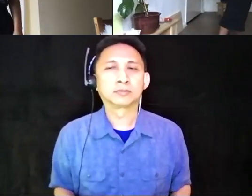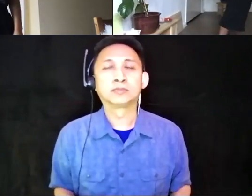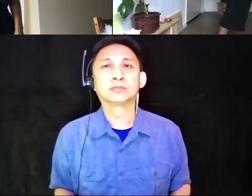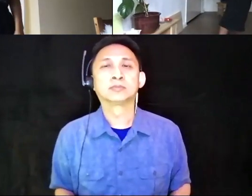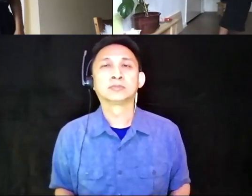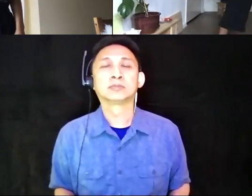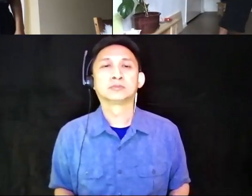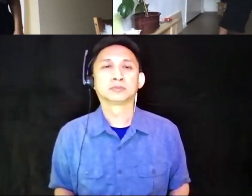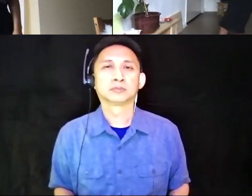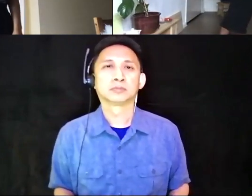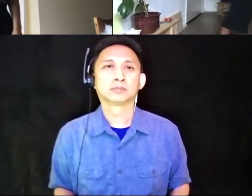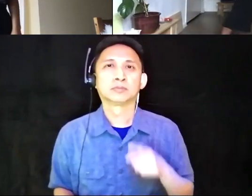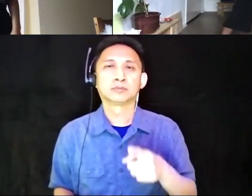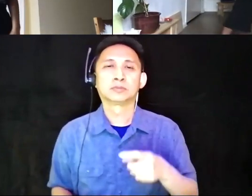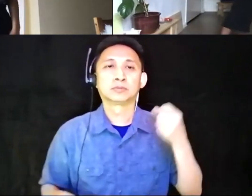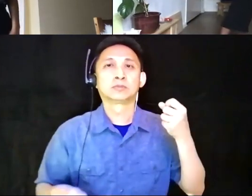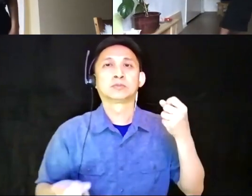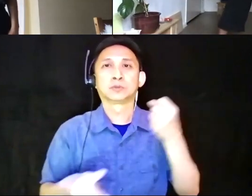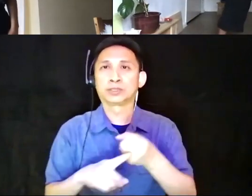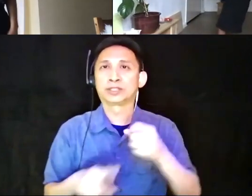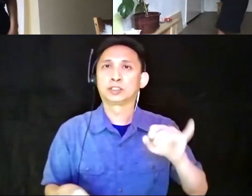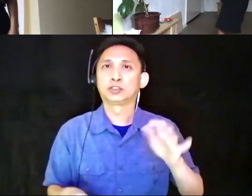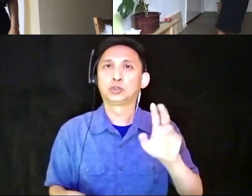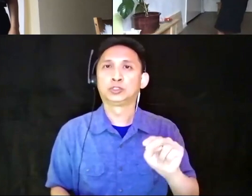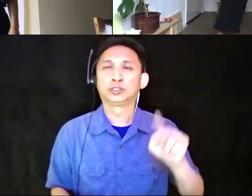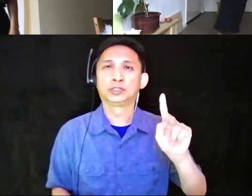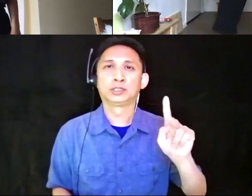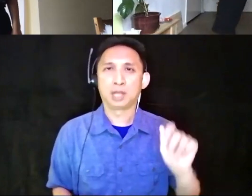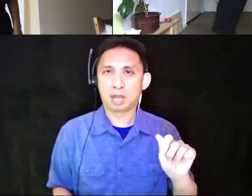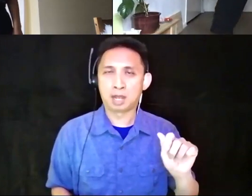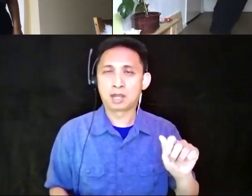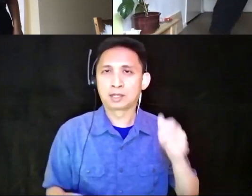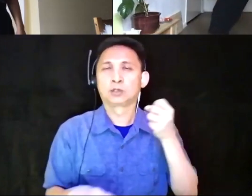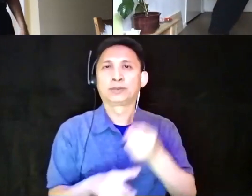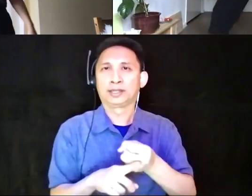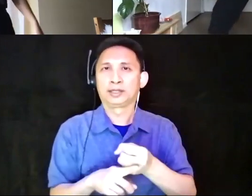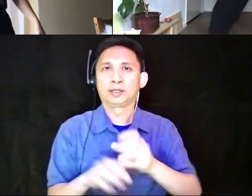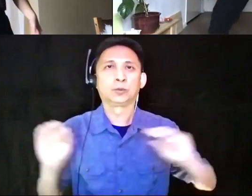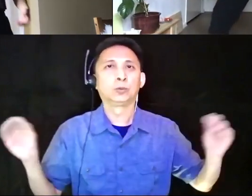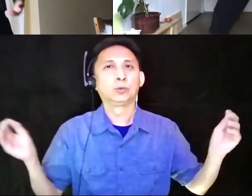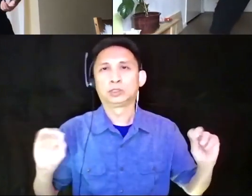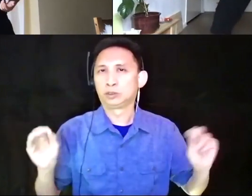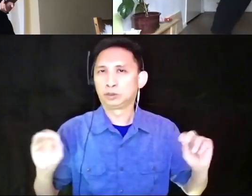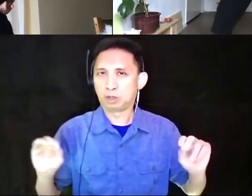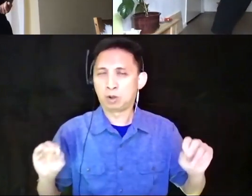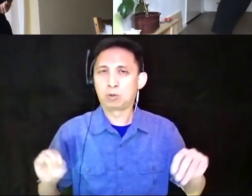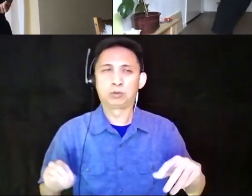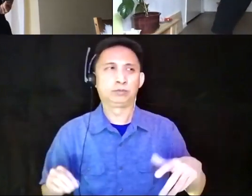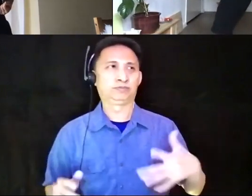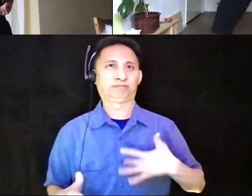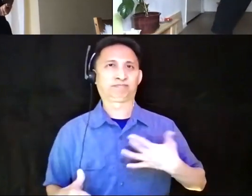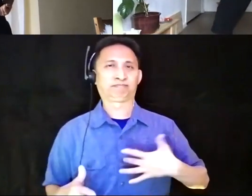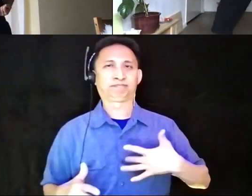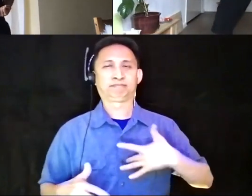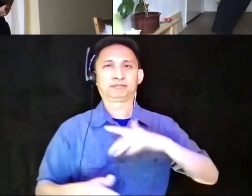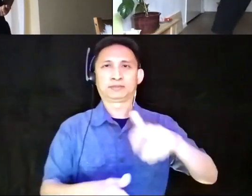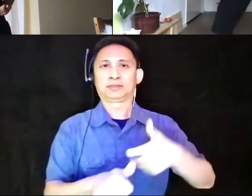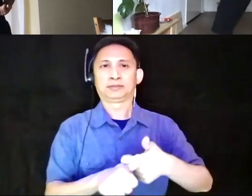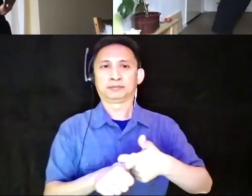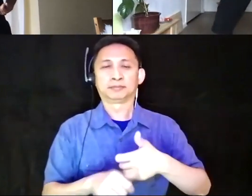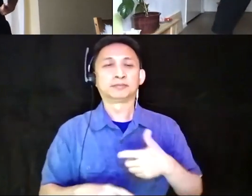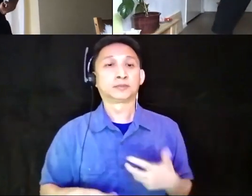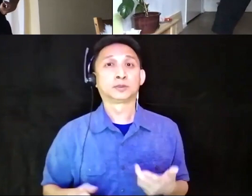emptiness. This is called Jinka. So again, from the martial arts